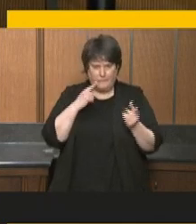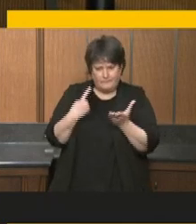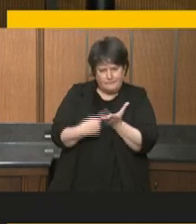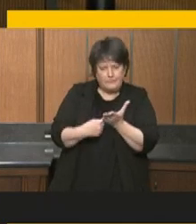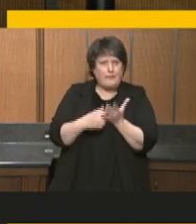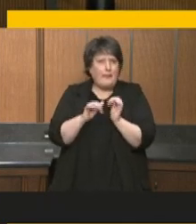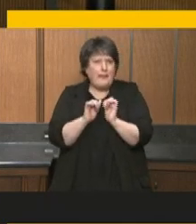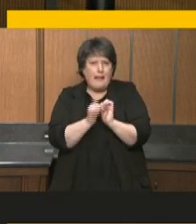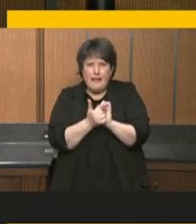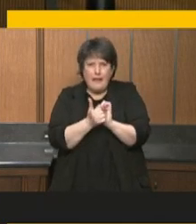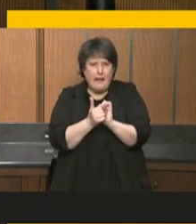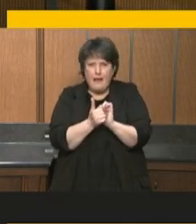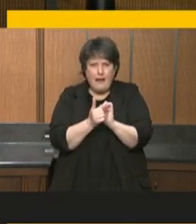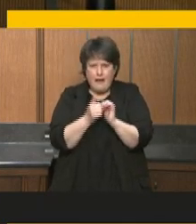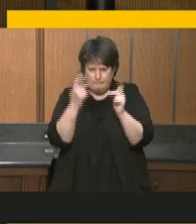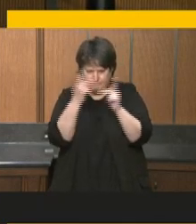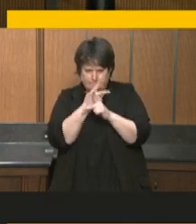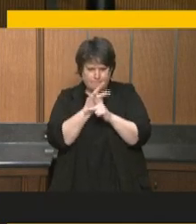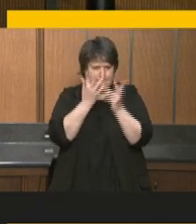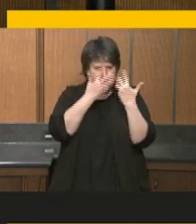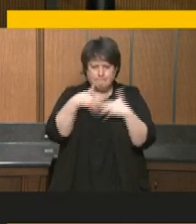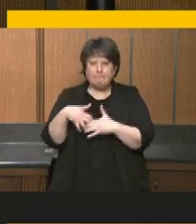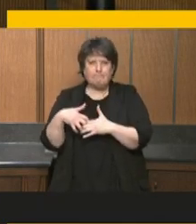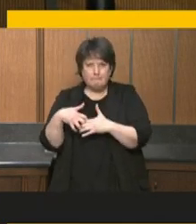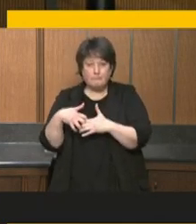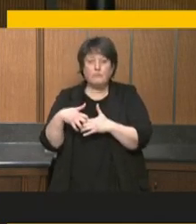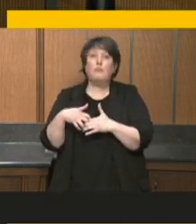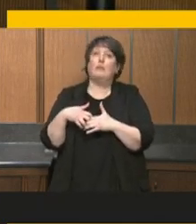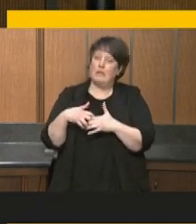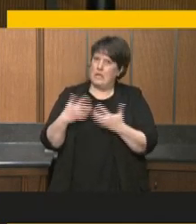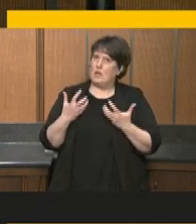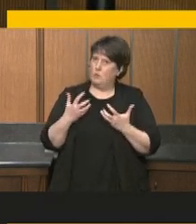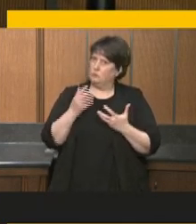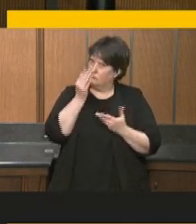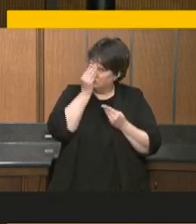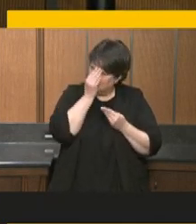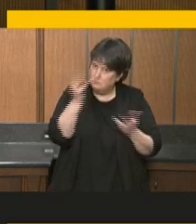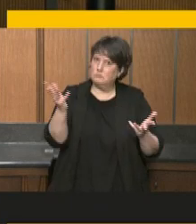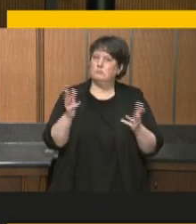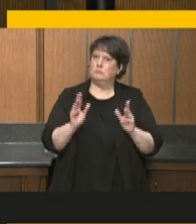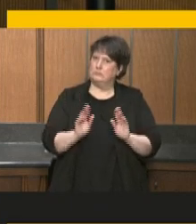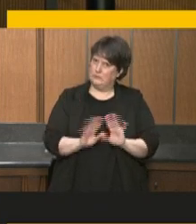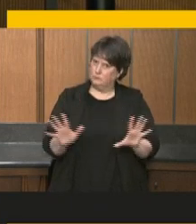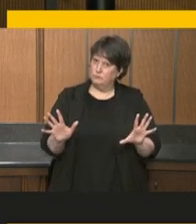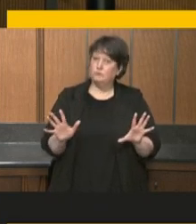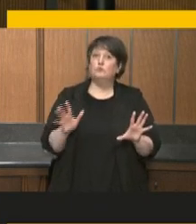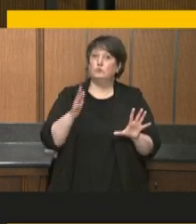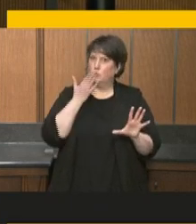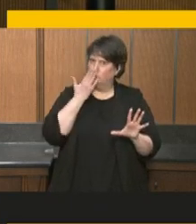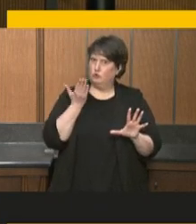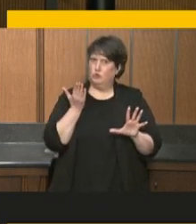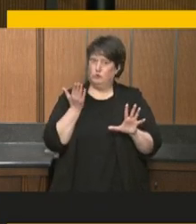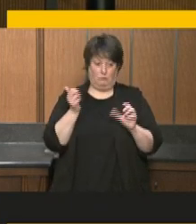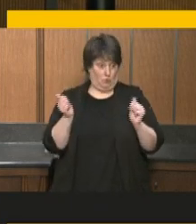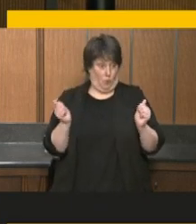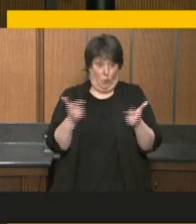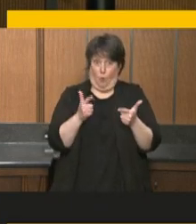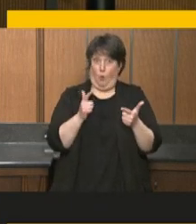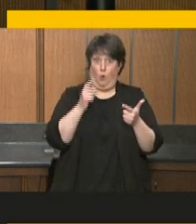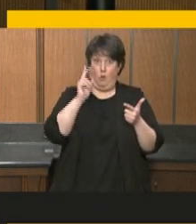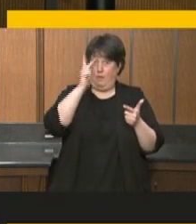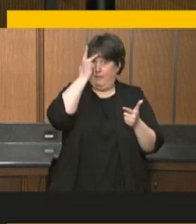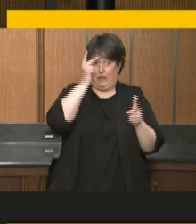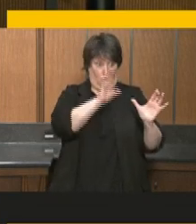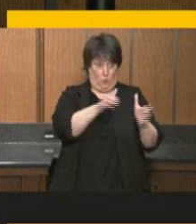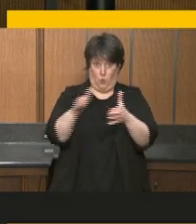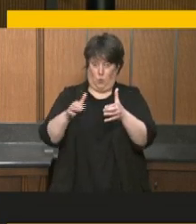how this will work. And I want to state very clearly that there is great collaboration amongst all parties. We